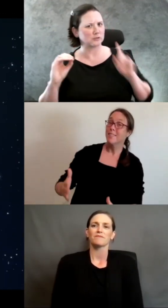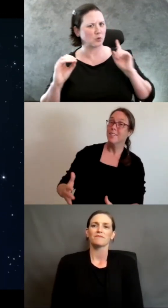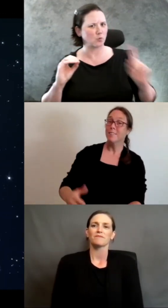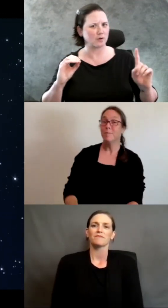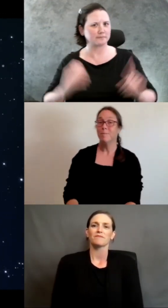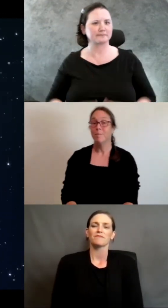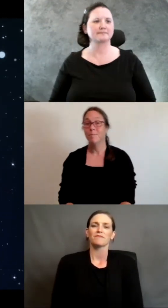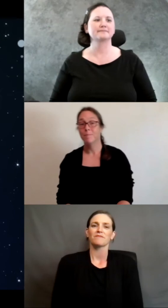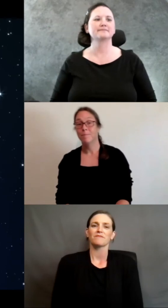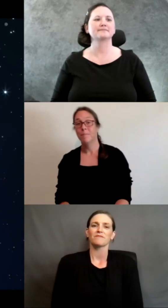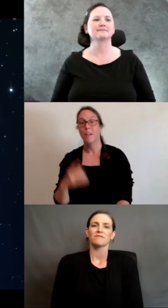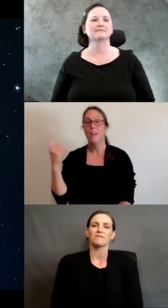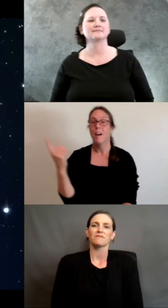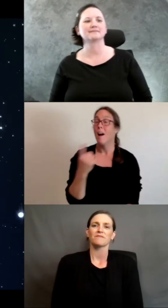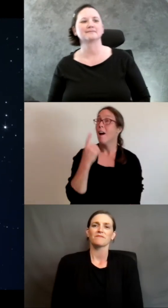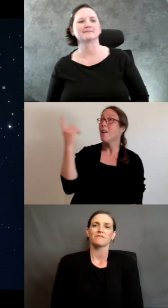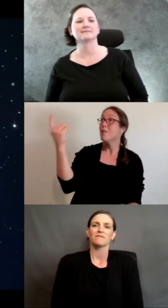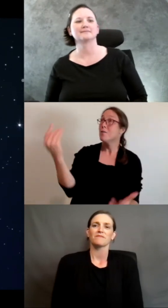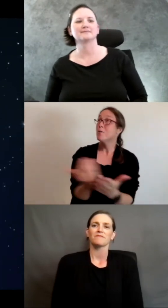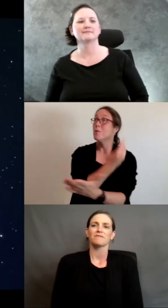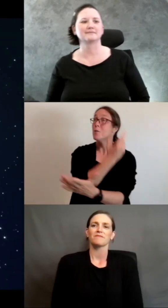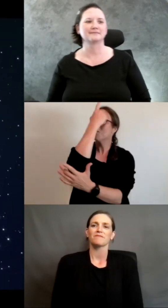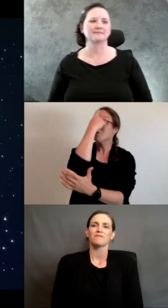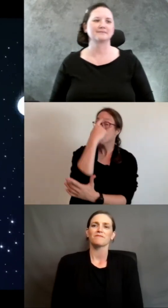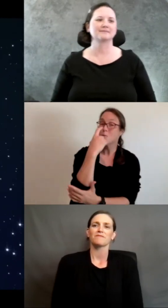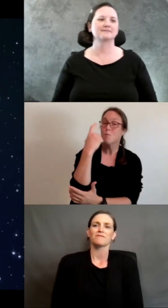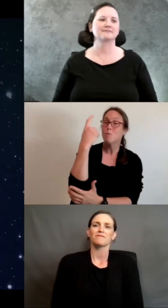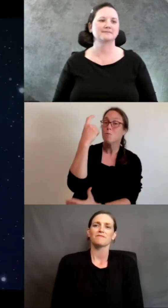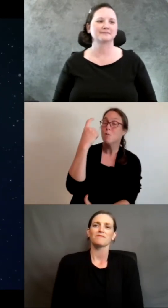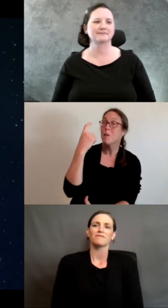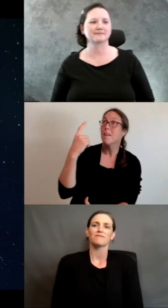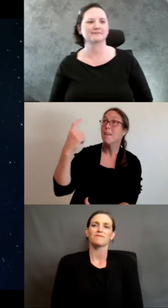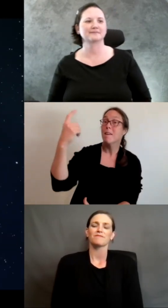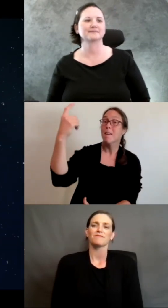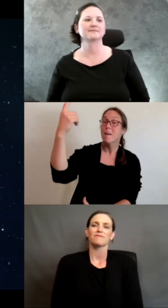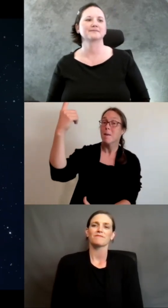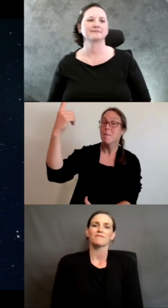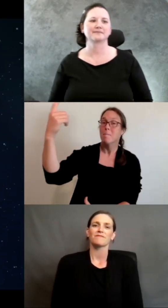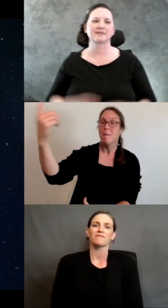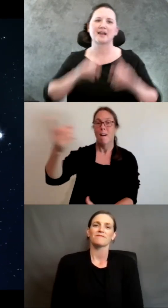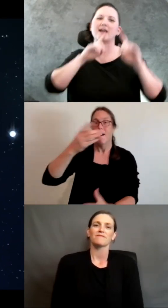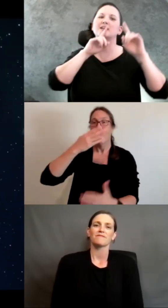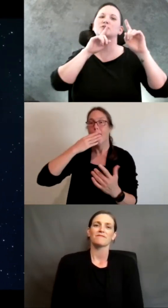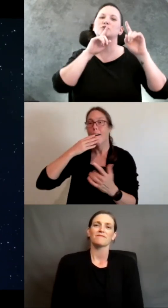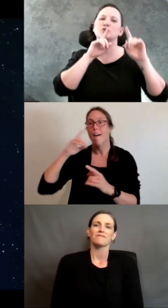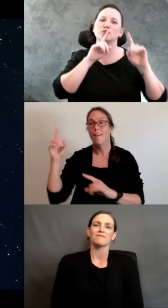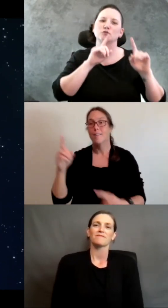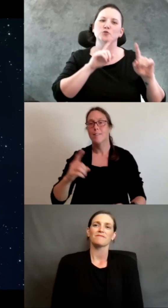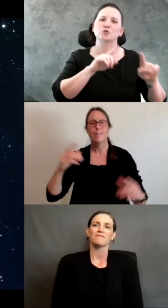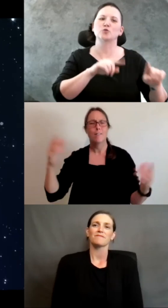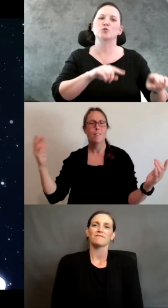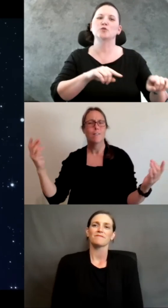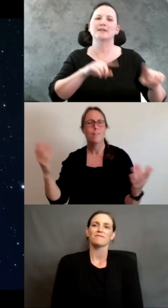1001 Just a dream of you The answer to